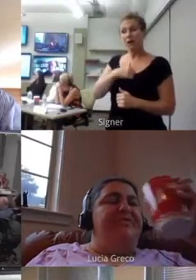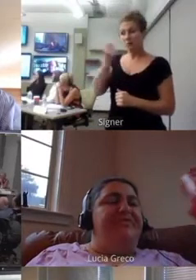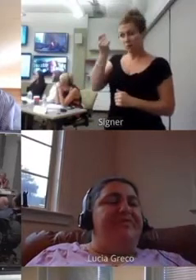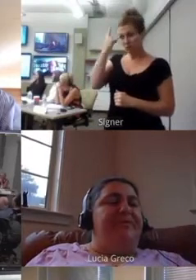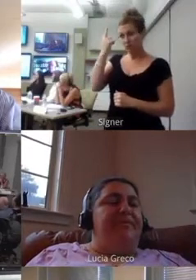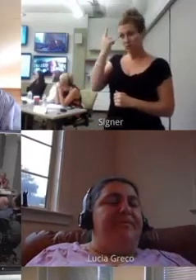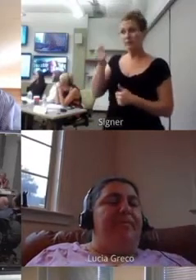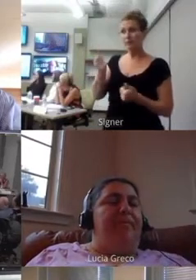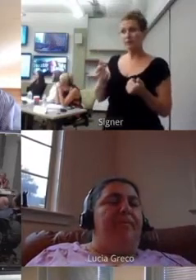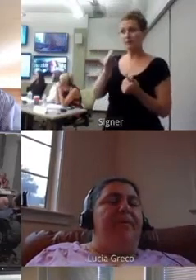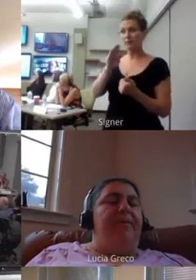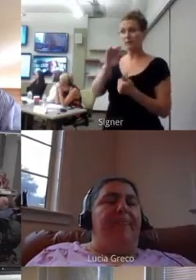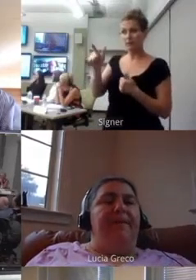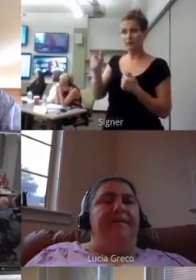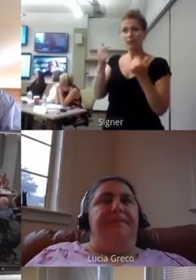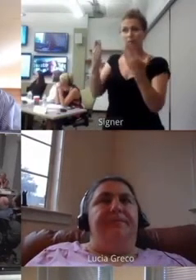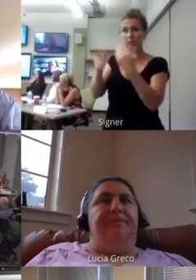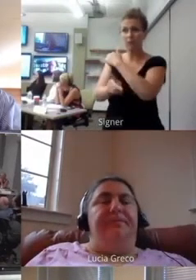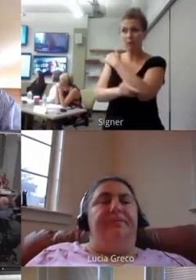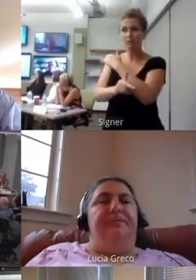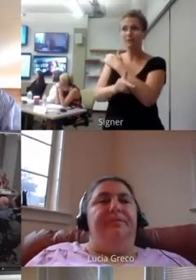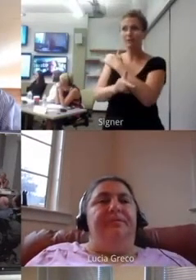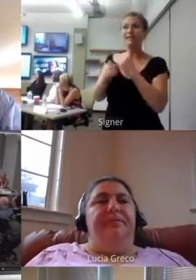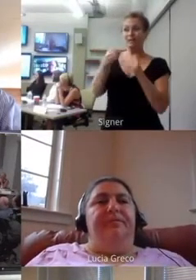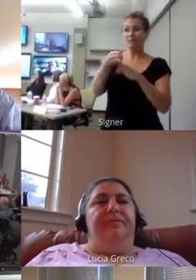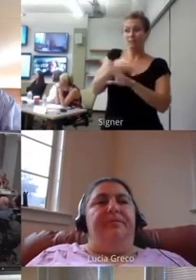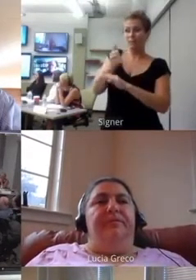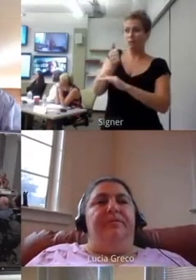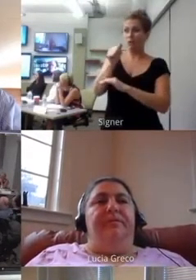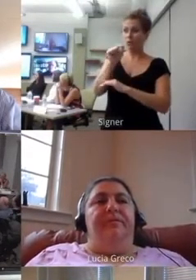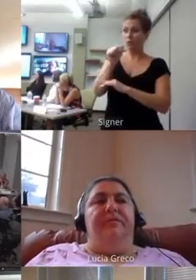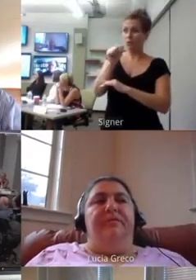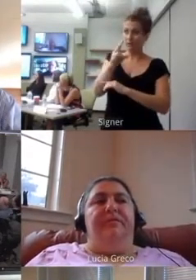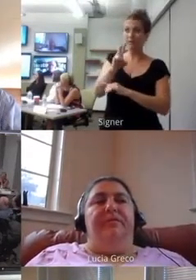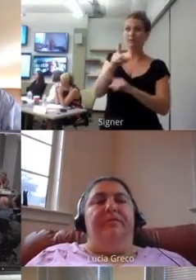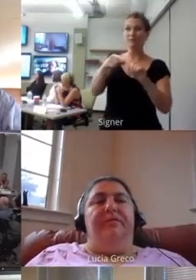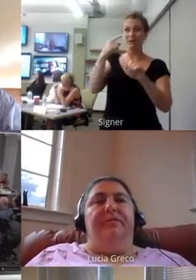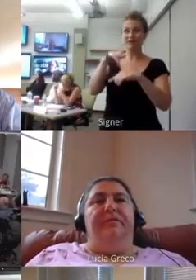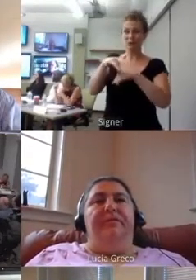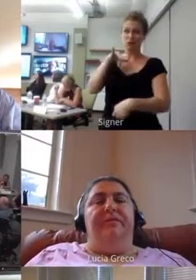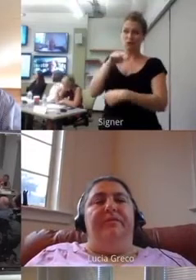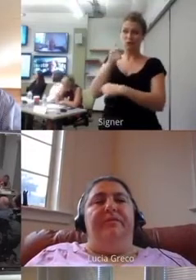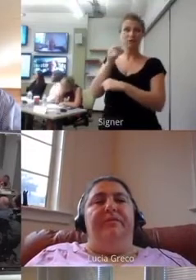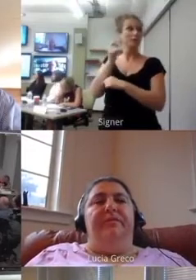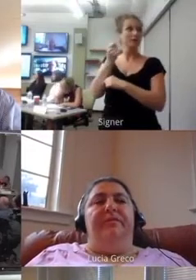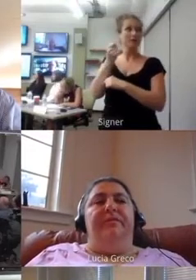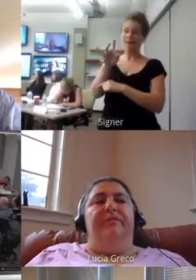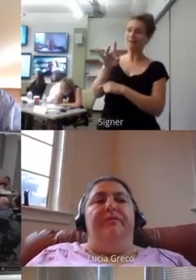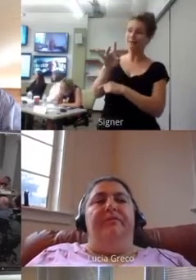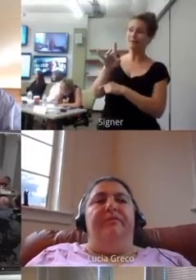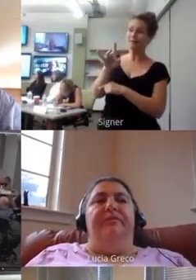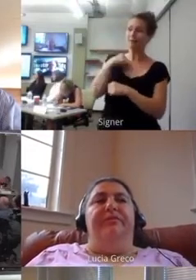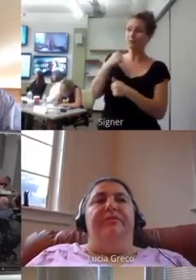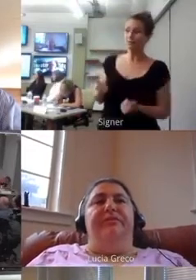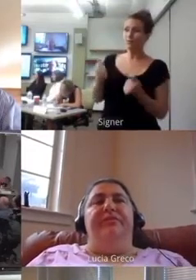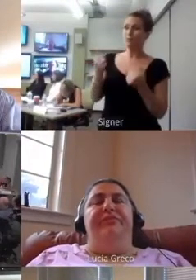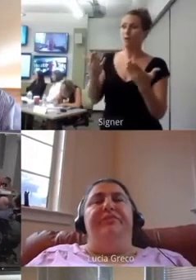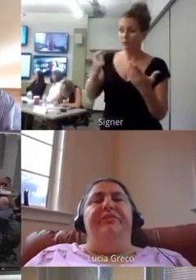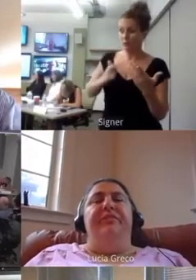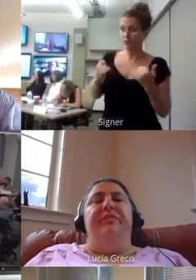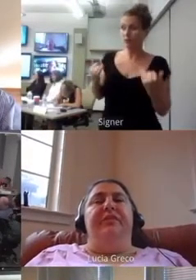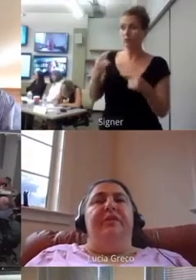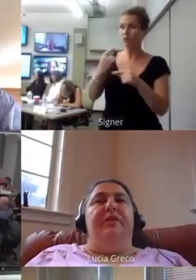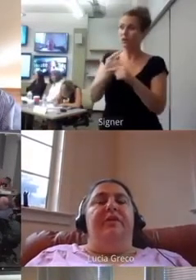this year or early next year. We know they're on the verge of making tough decisions, so we've offered this conference today. We